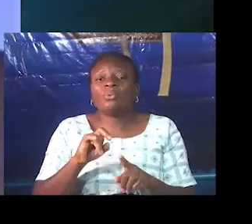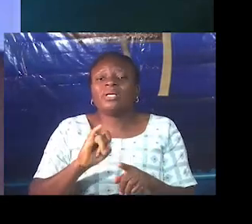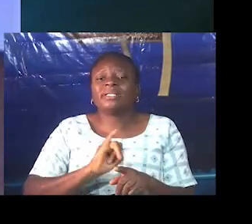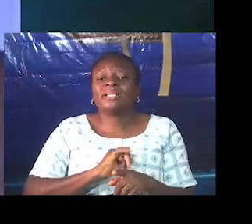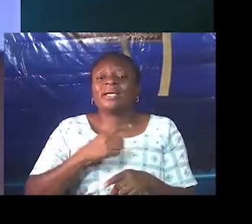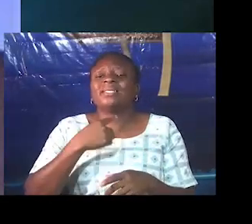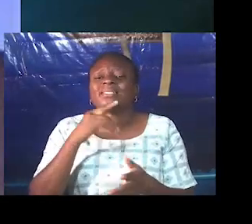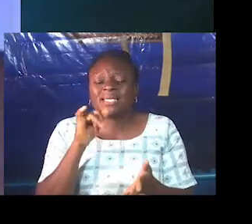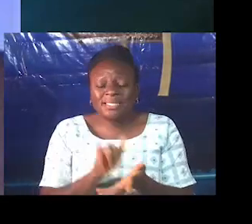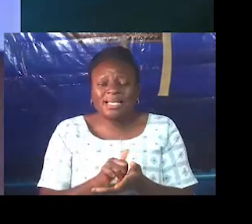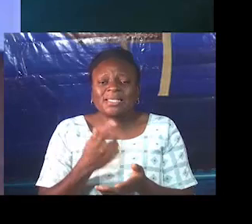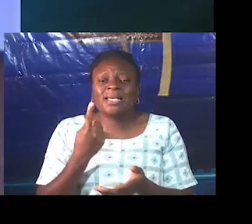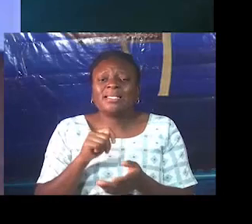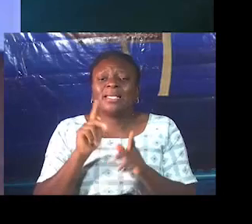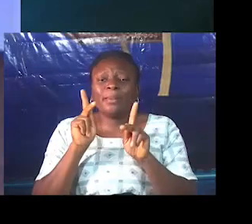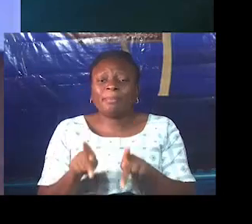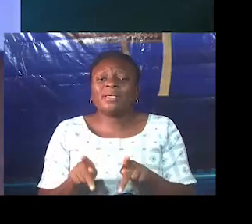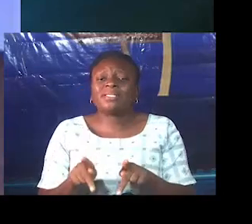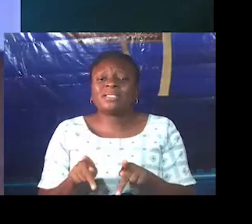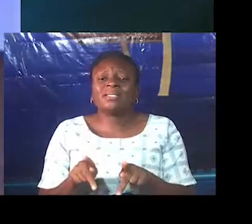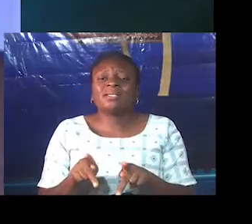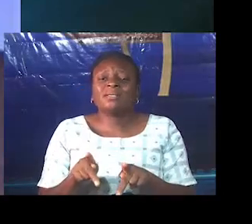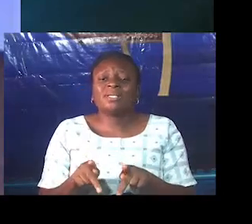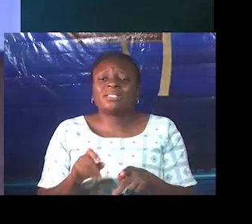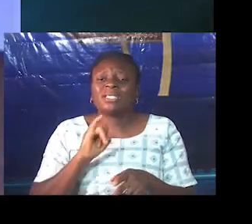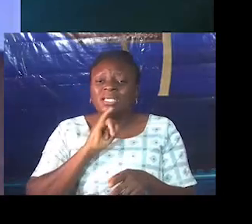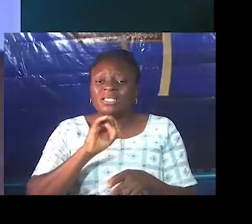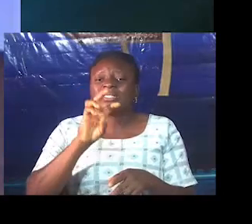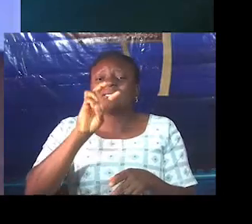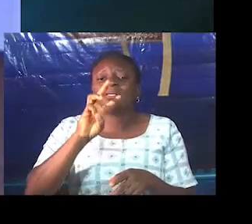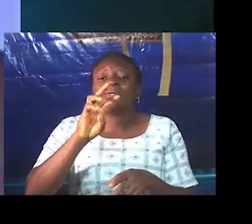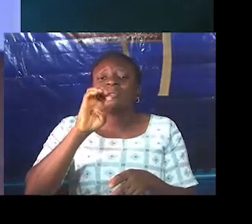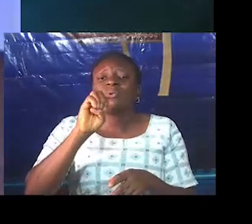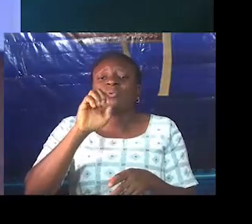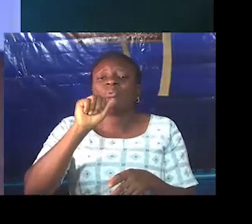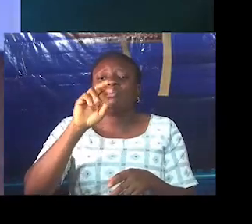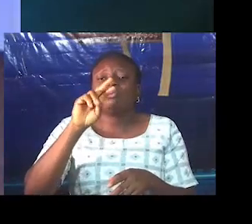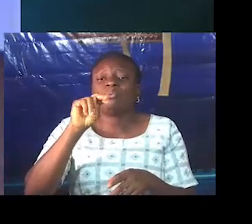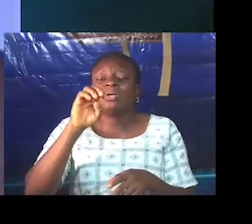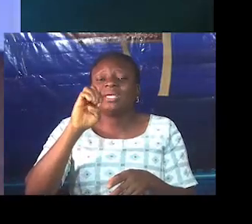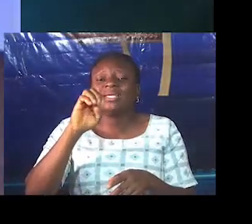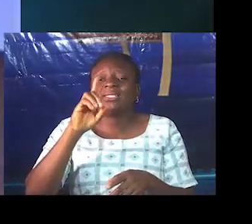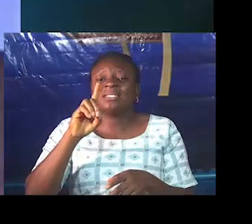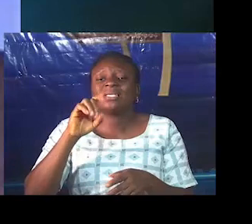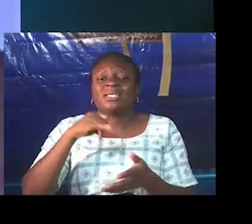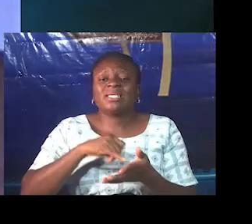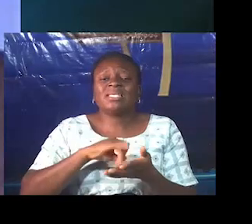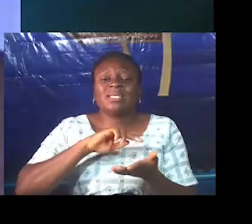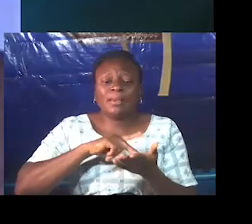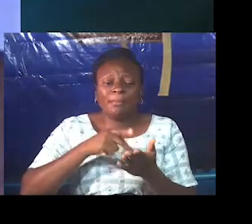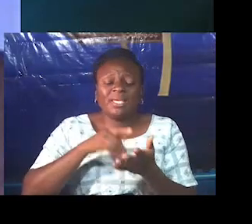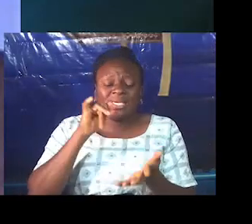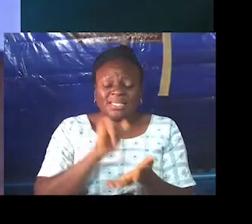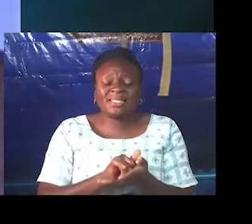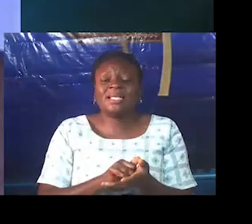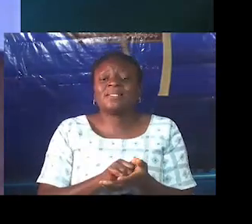is stepping out to marry is not a boy. It's not a boy. The Bible did not say, for this cause